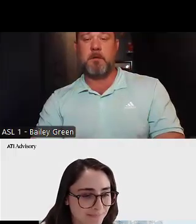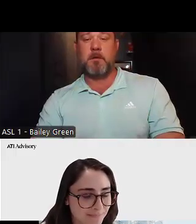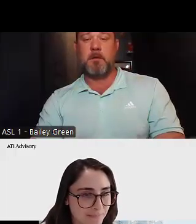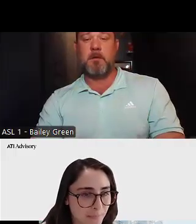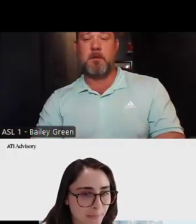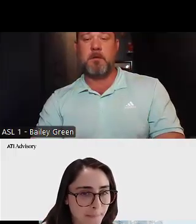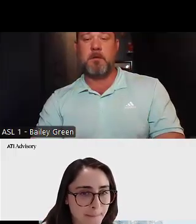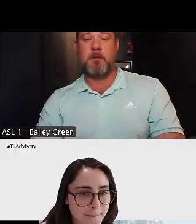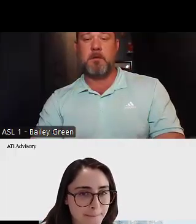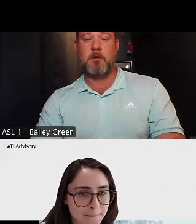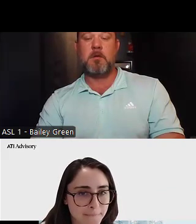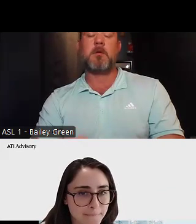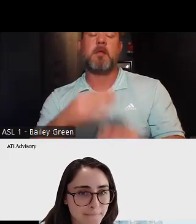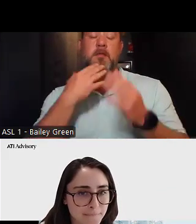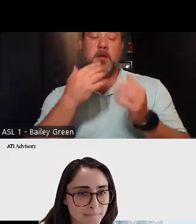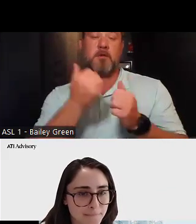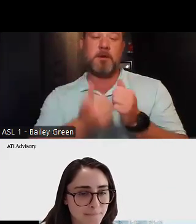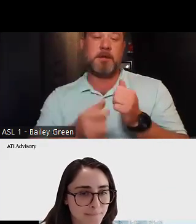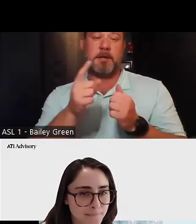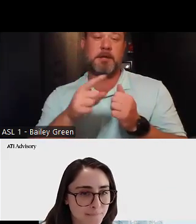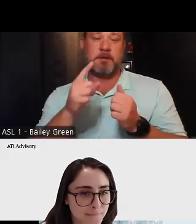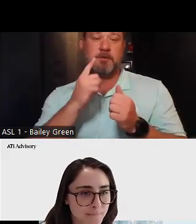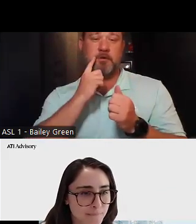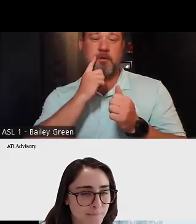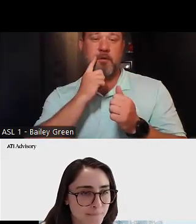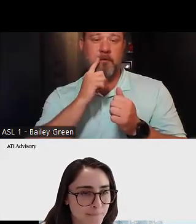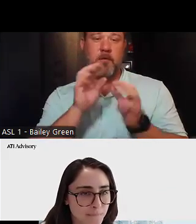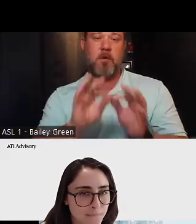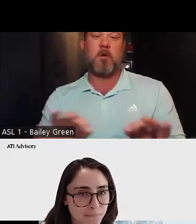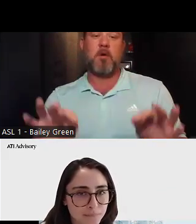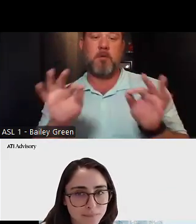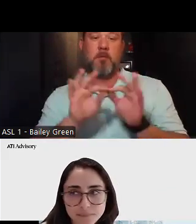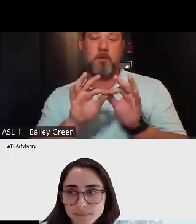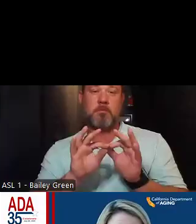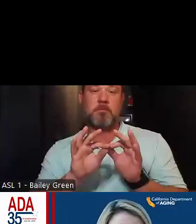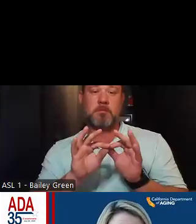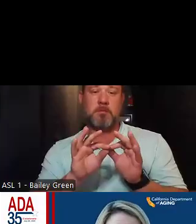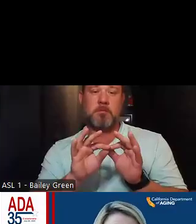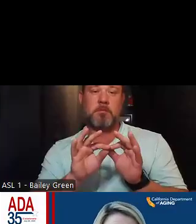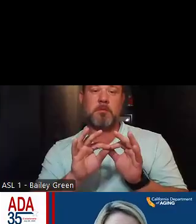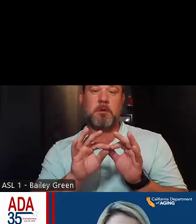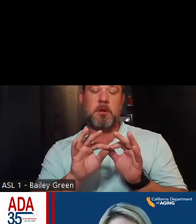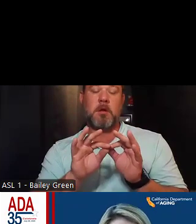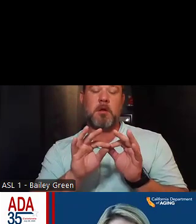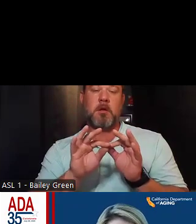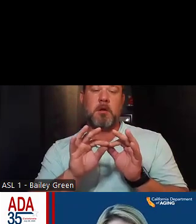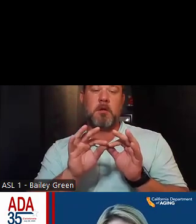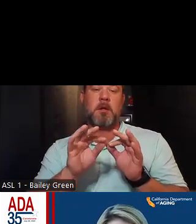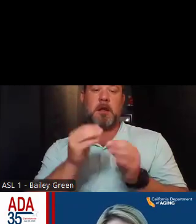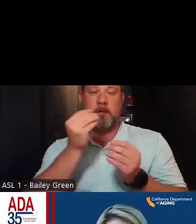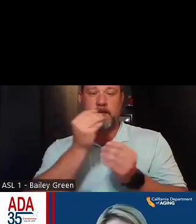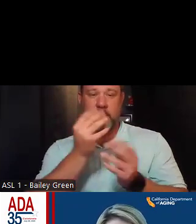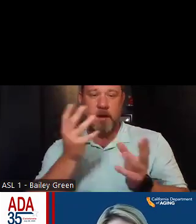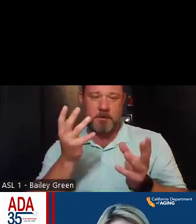Terrific. Thank you so much to each of you for such important depth of information, and particularly really excited to